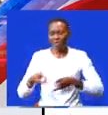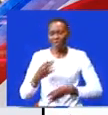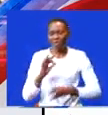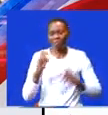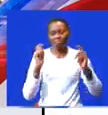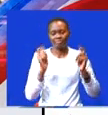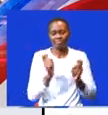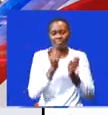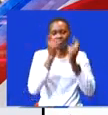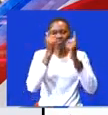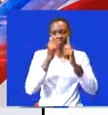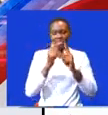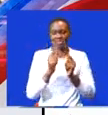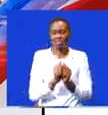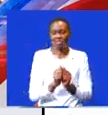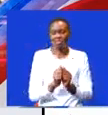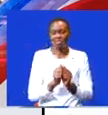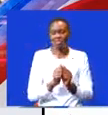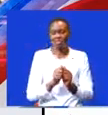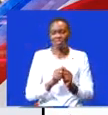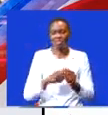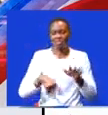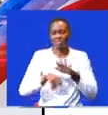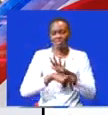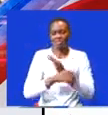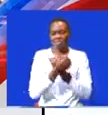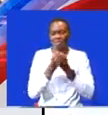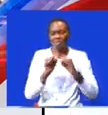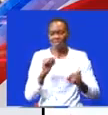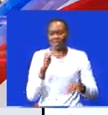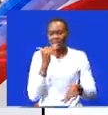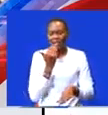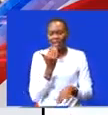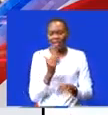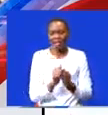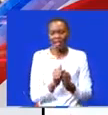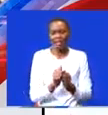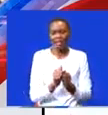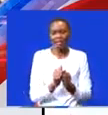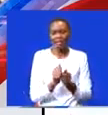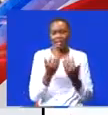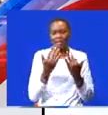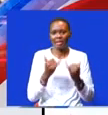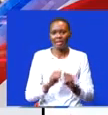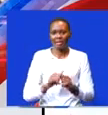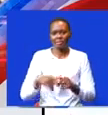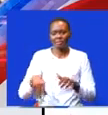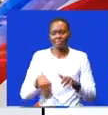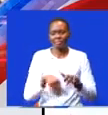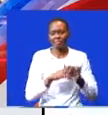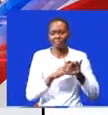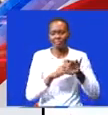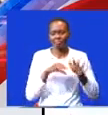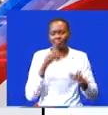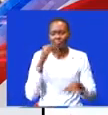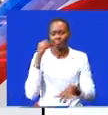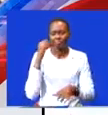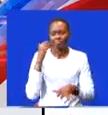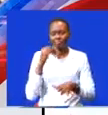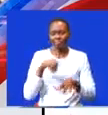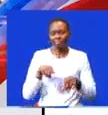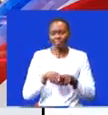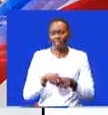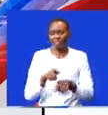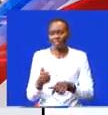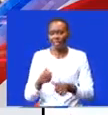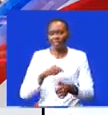siasa ne banen jalup jatend piny Rigathi Gachagua makoro ni to oor pacho ayanga. Weche moko en motenore